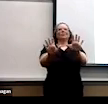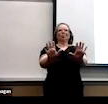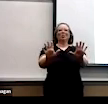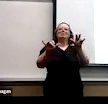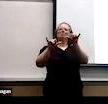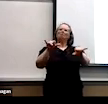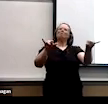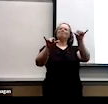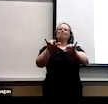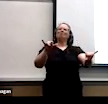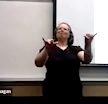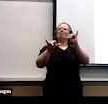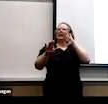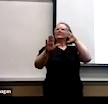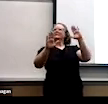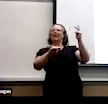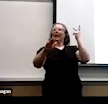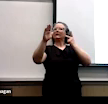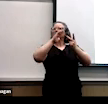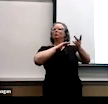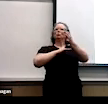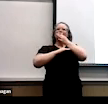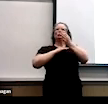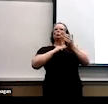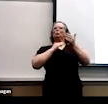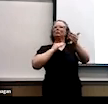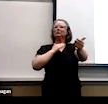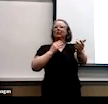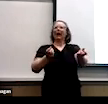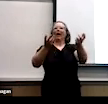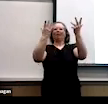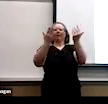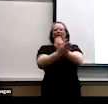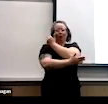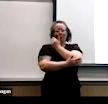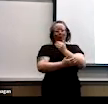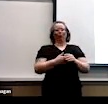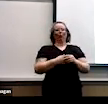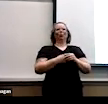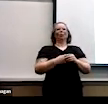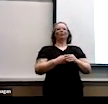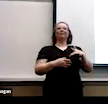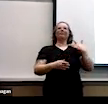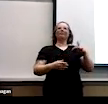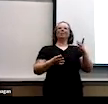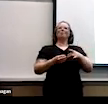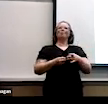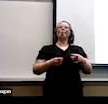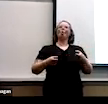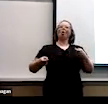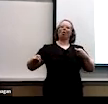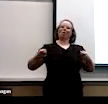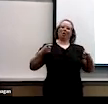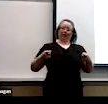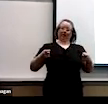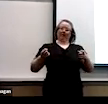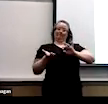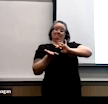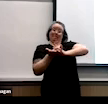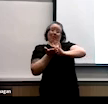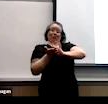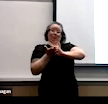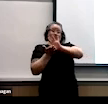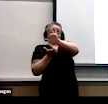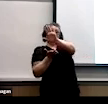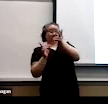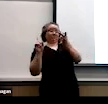at. We kind of know what to expect. And this seems like we can manage it from a medical standpoint. We would love to have more resources from an allied health